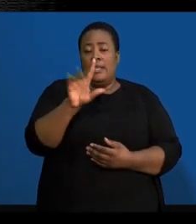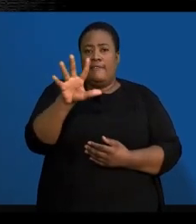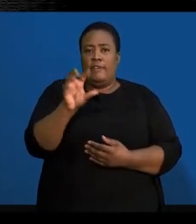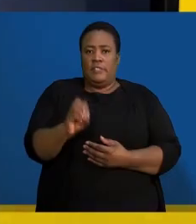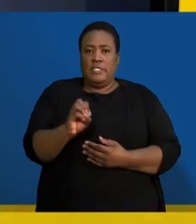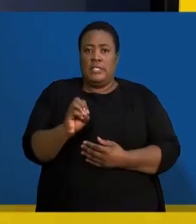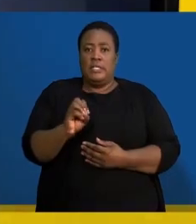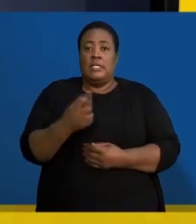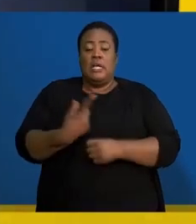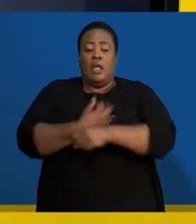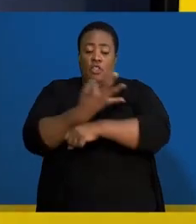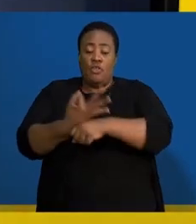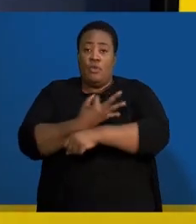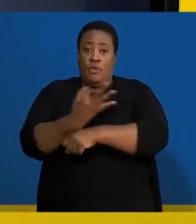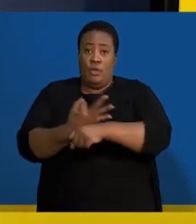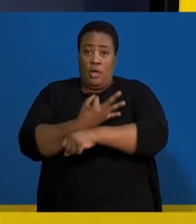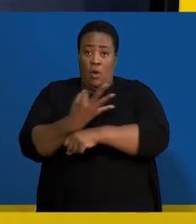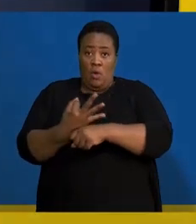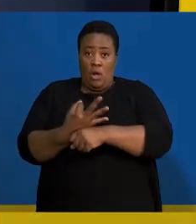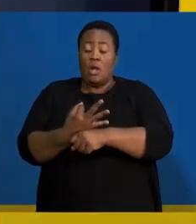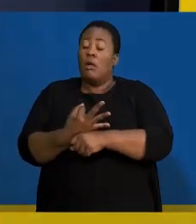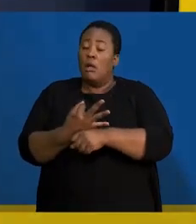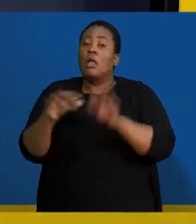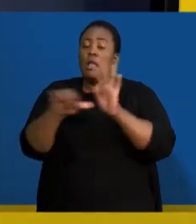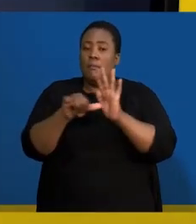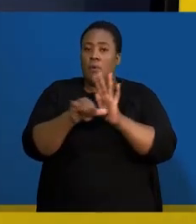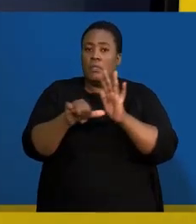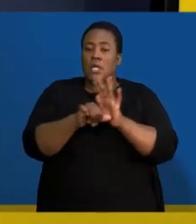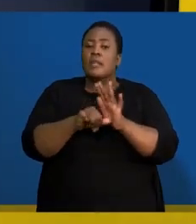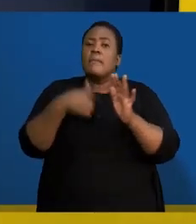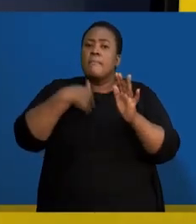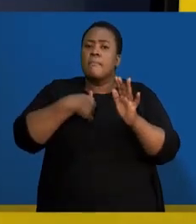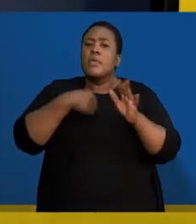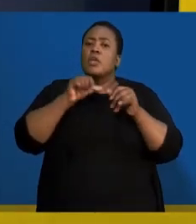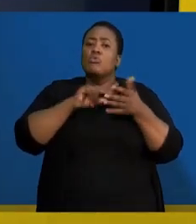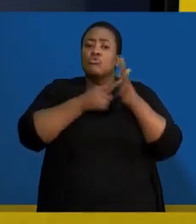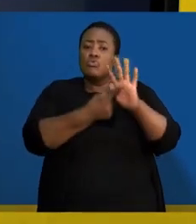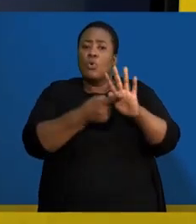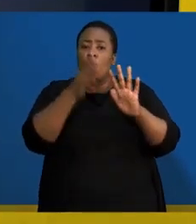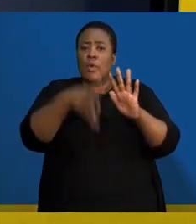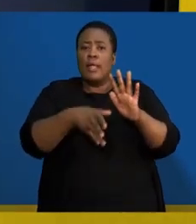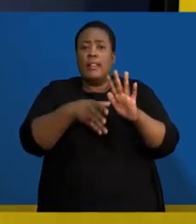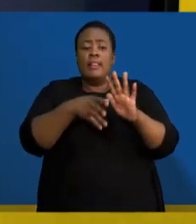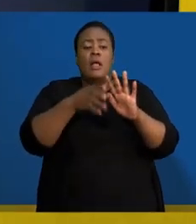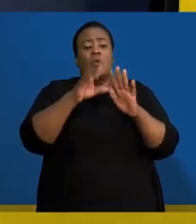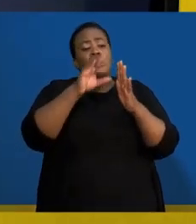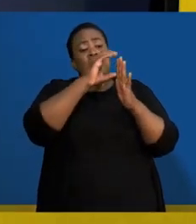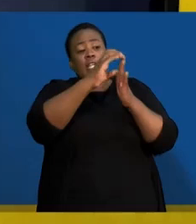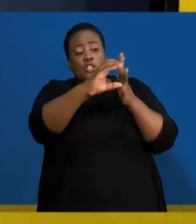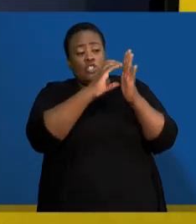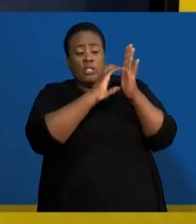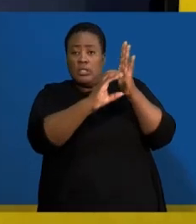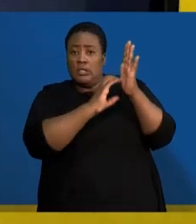very important. Later on, I'm going to show you the different sections that are contained in this exam or in this